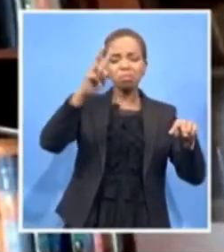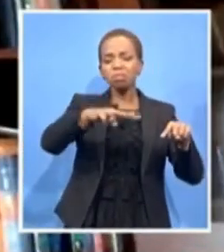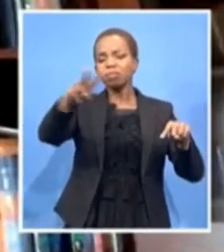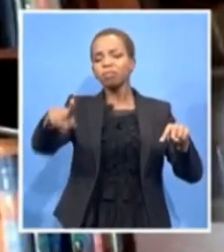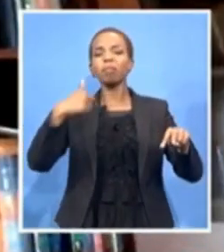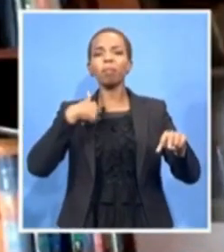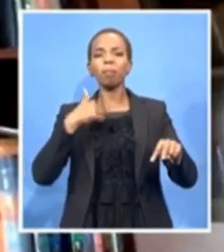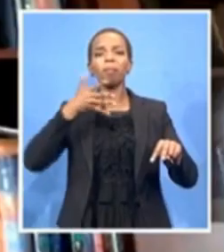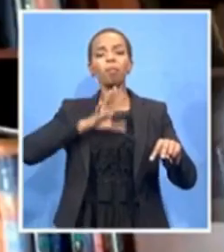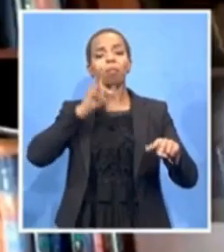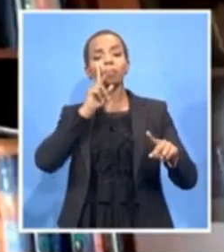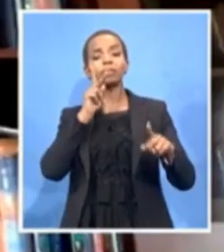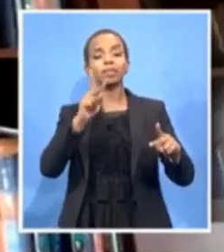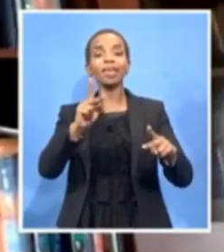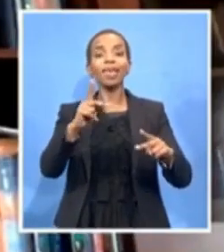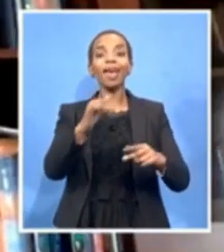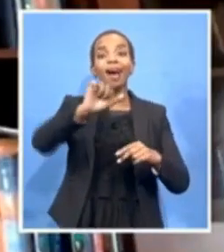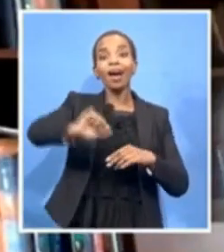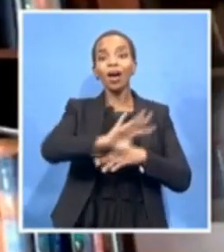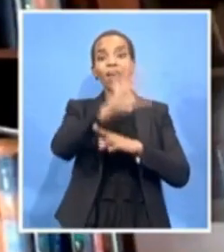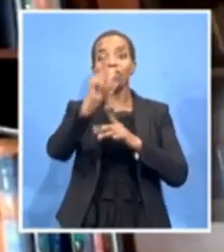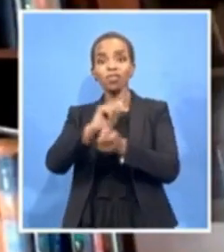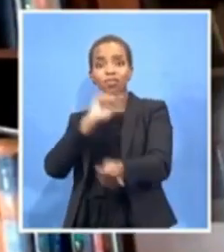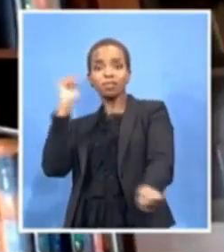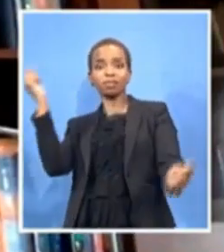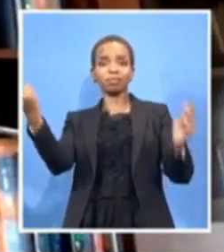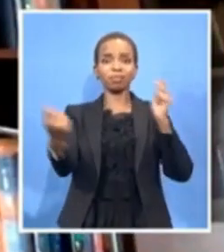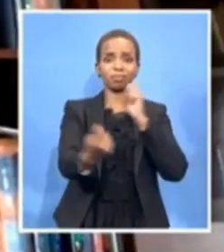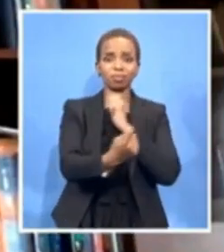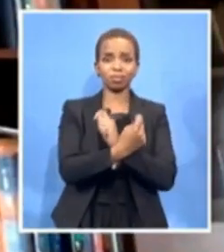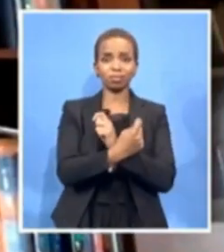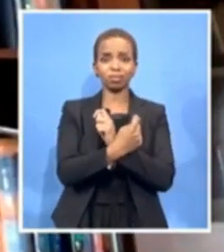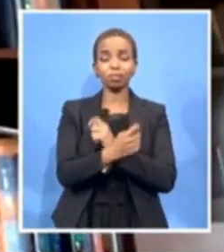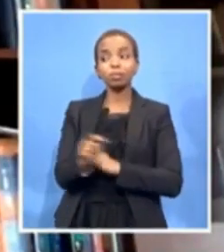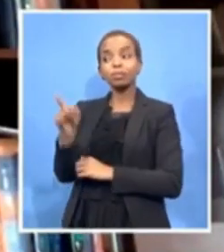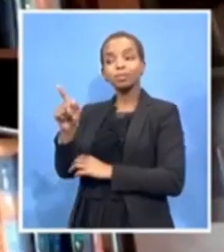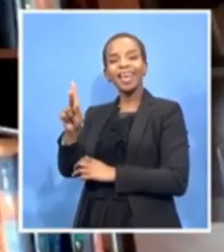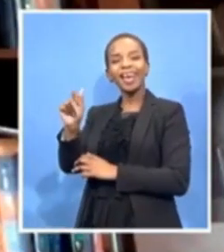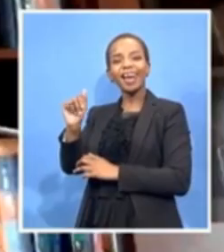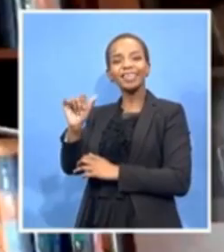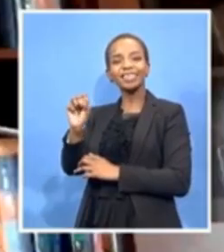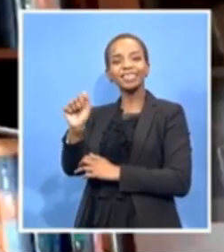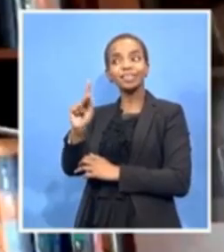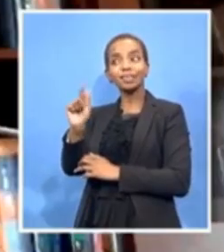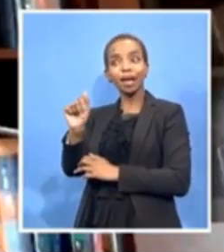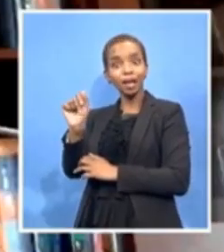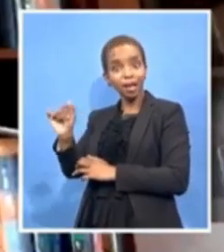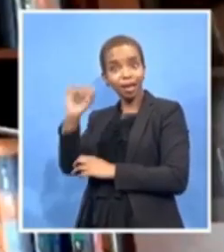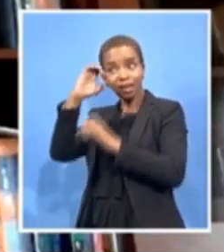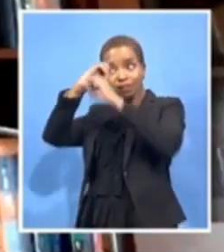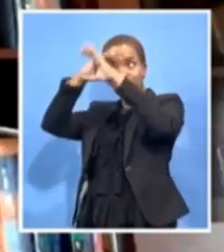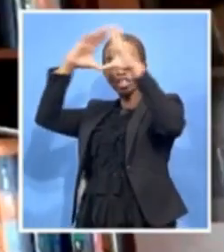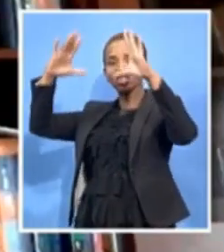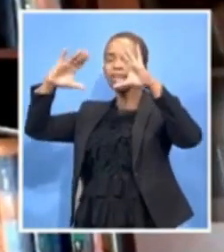regenerated. Pixley Kaisaka Seme is clear about the Pan-African agenda.